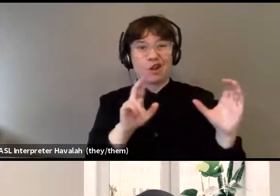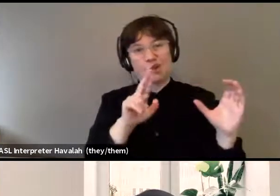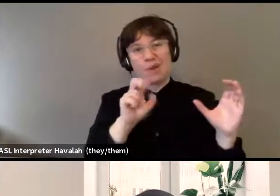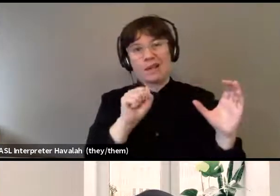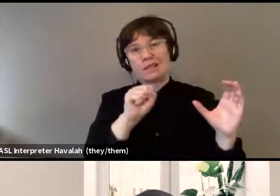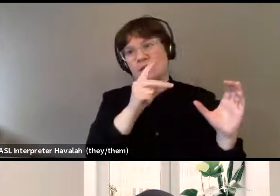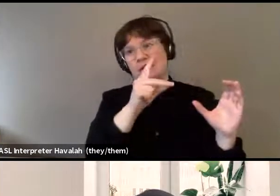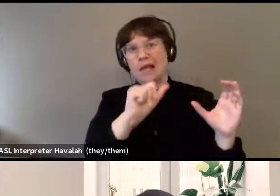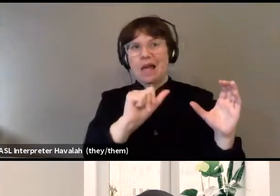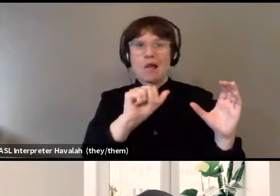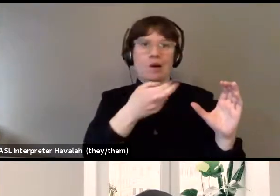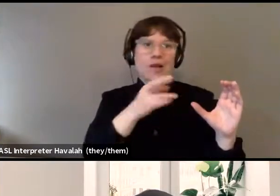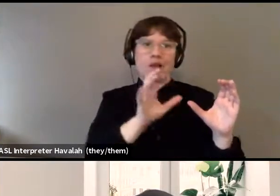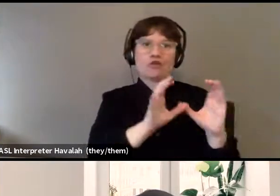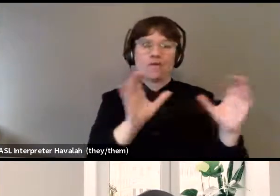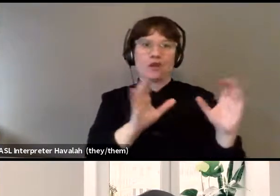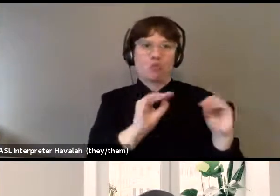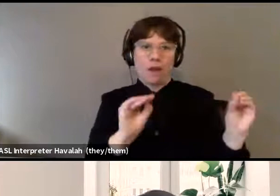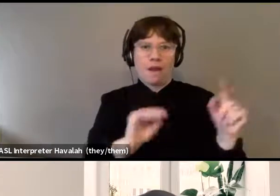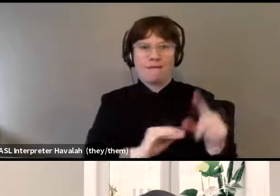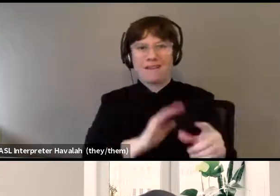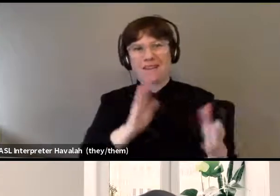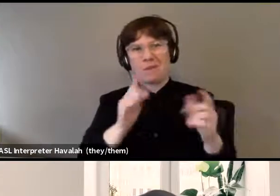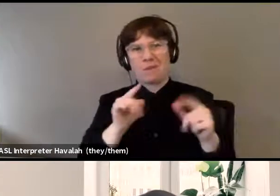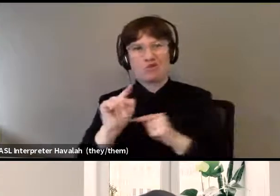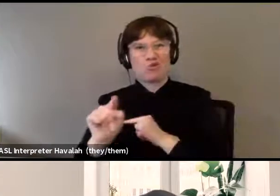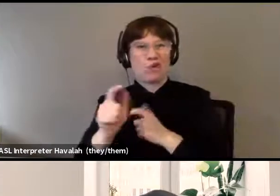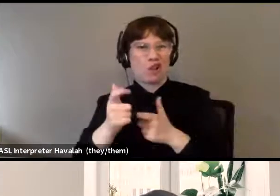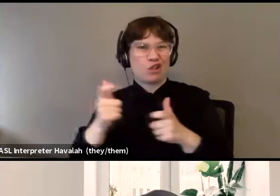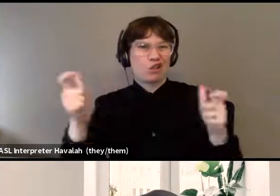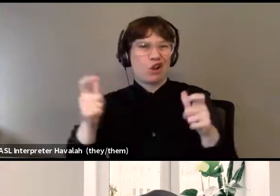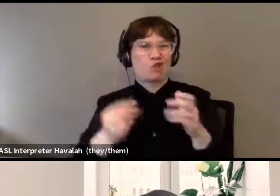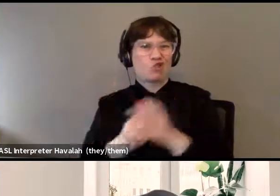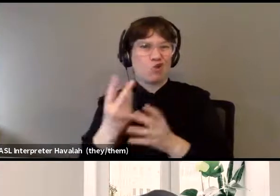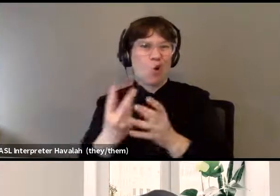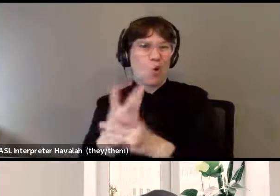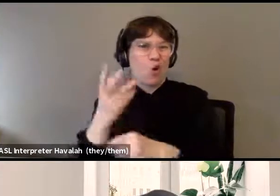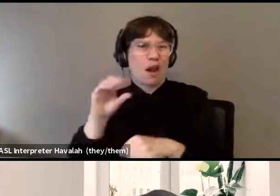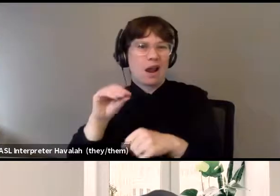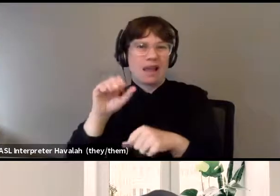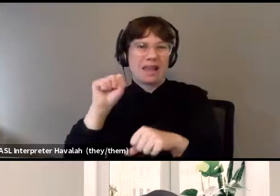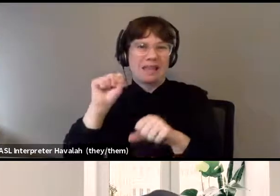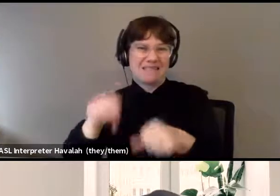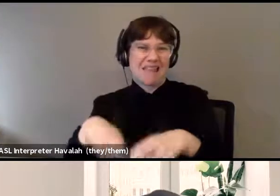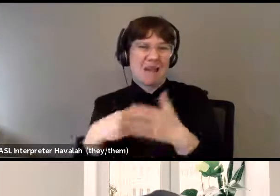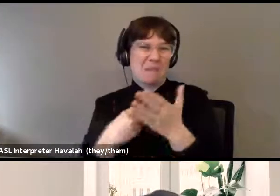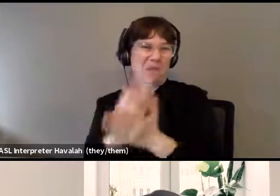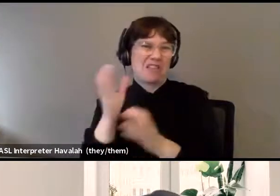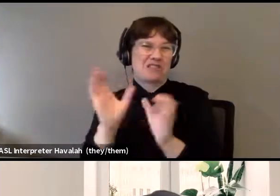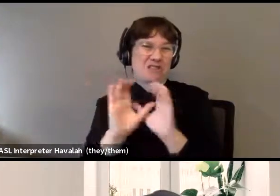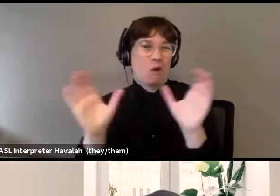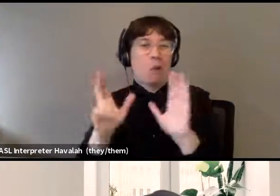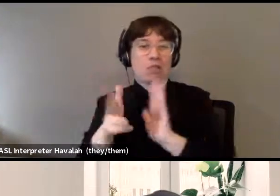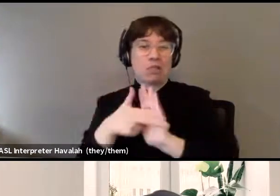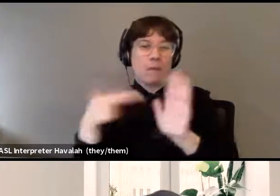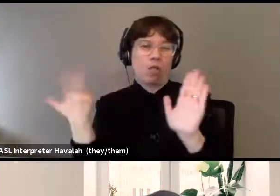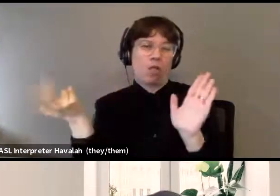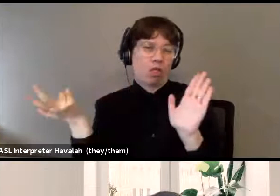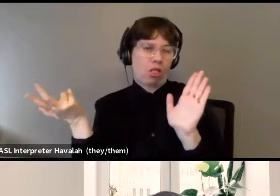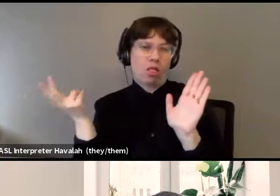USDA organic certification than to buy from a large grower who's able to afford that. And you just, you know, you get the labeling on the